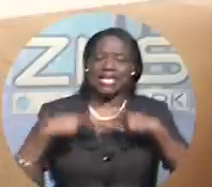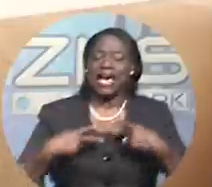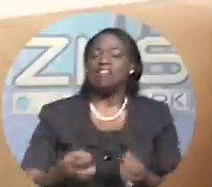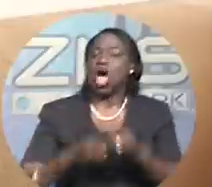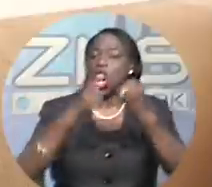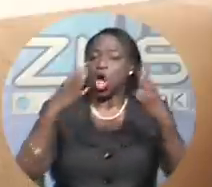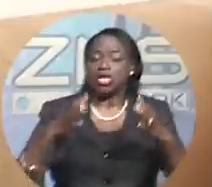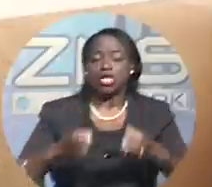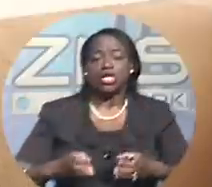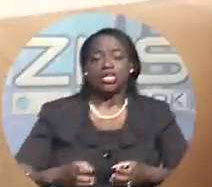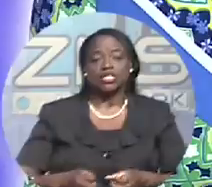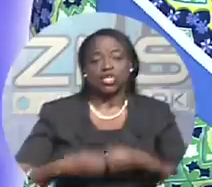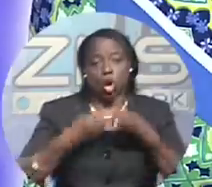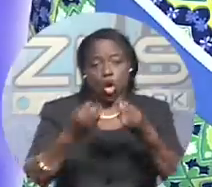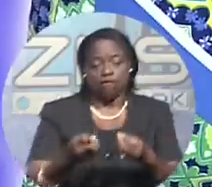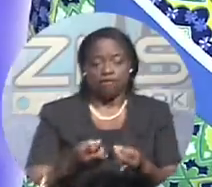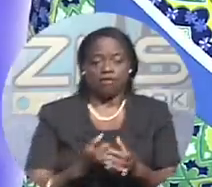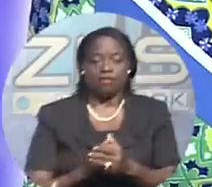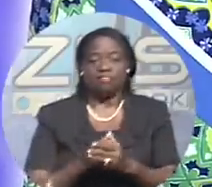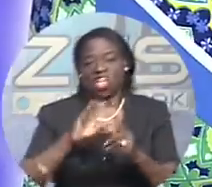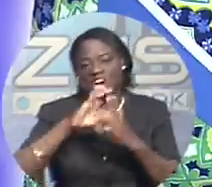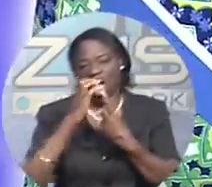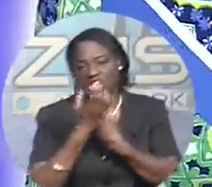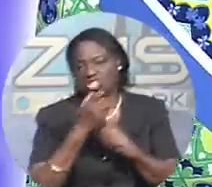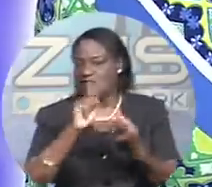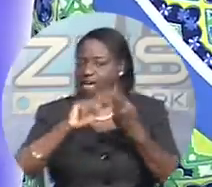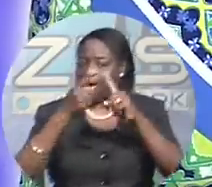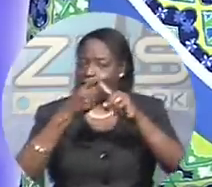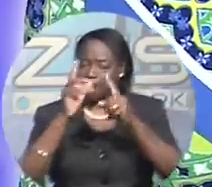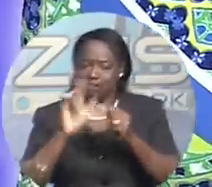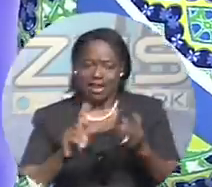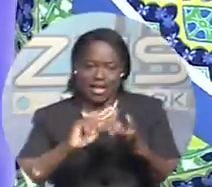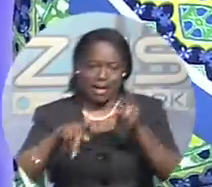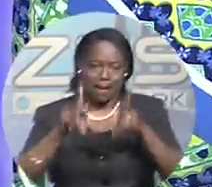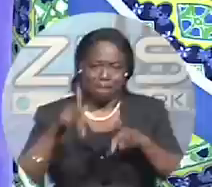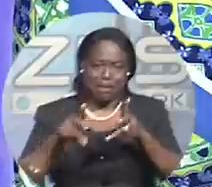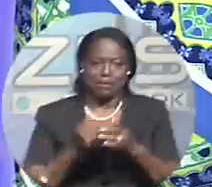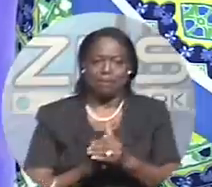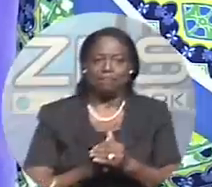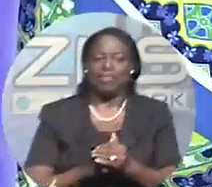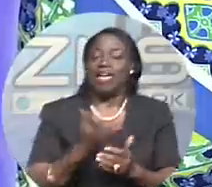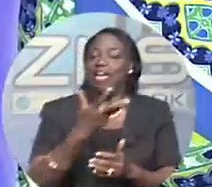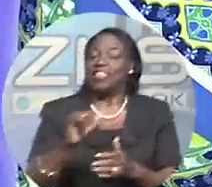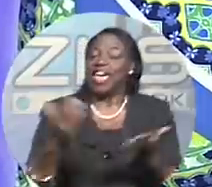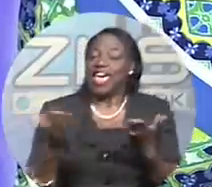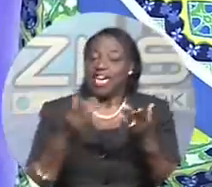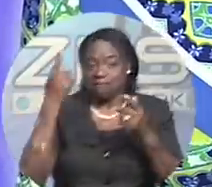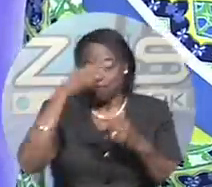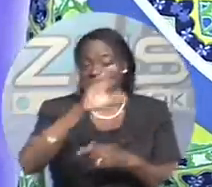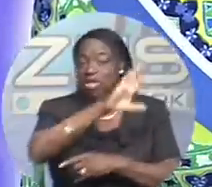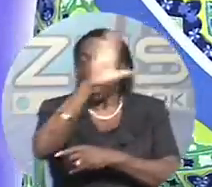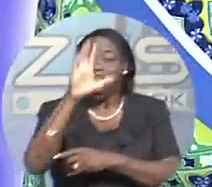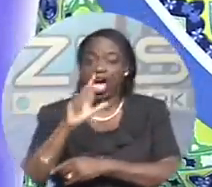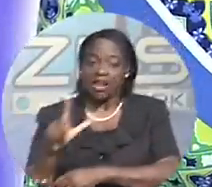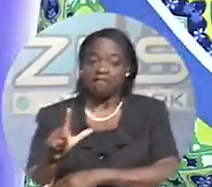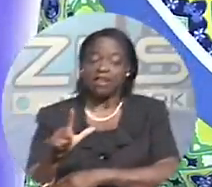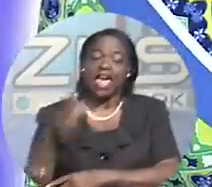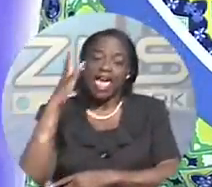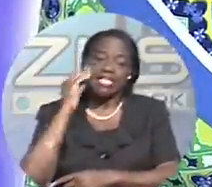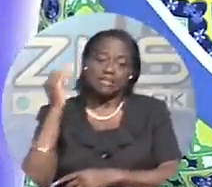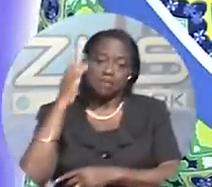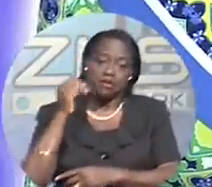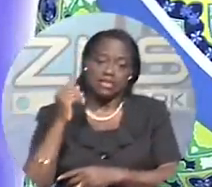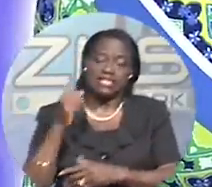terms of friendly people. And while they're here mainly for the carnival experience, these journalists say they were impressed by how